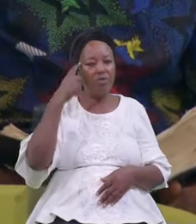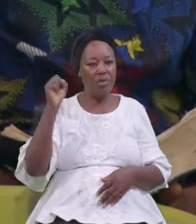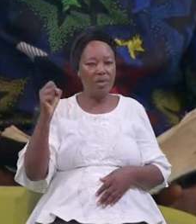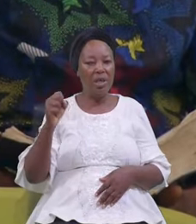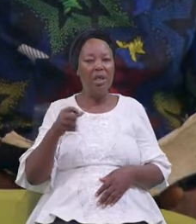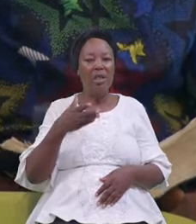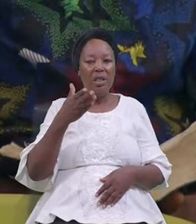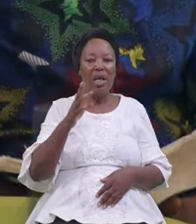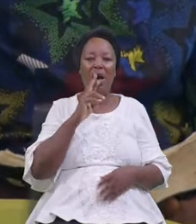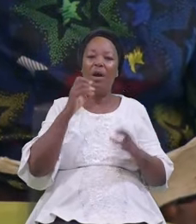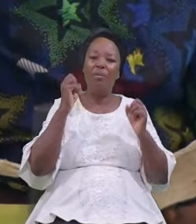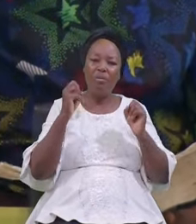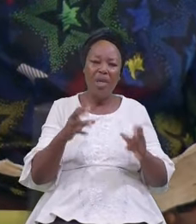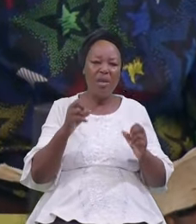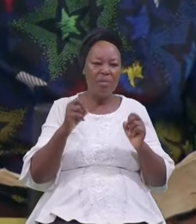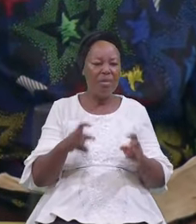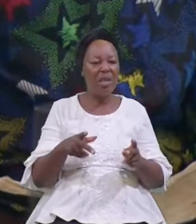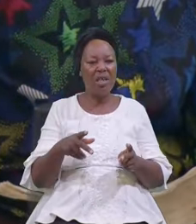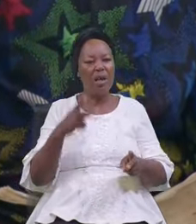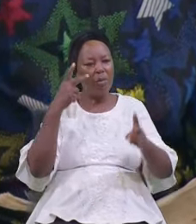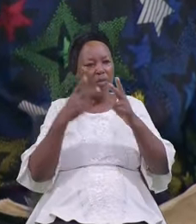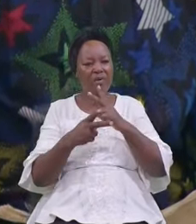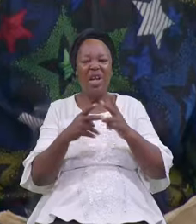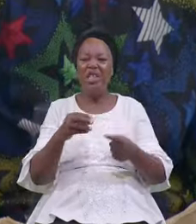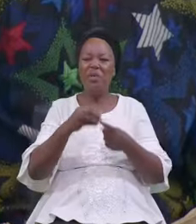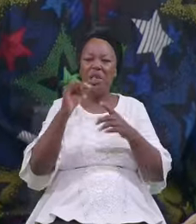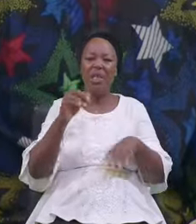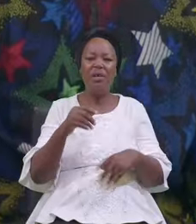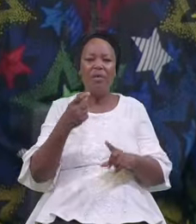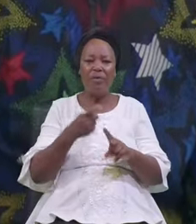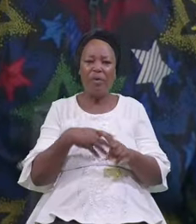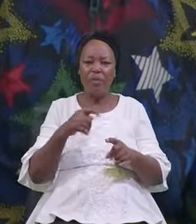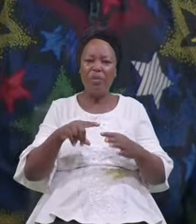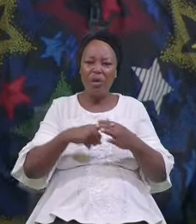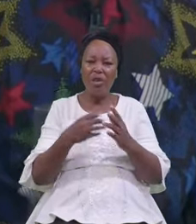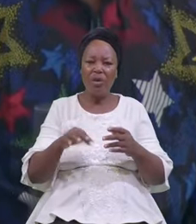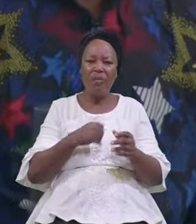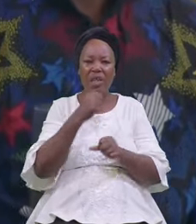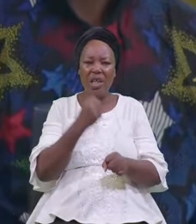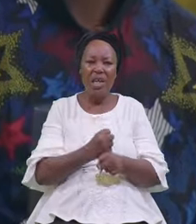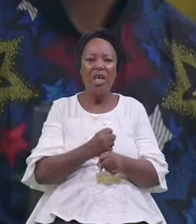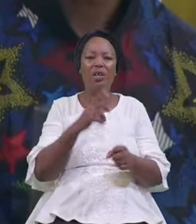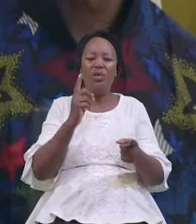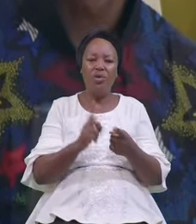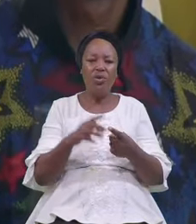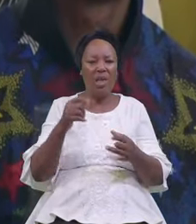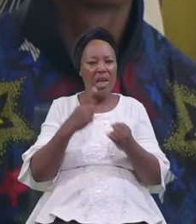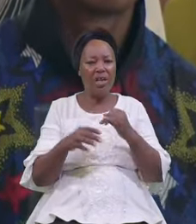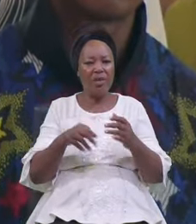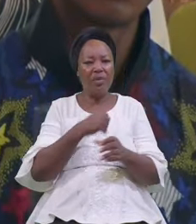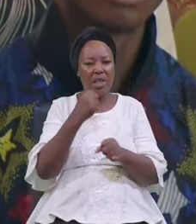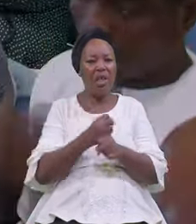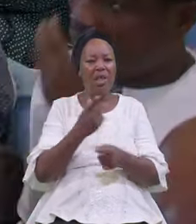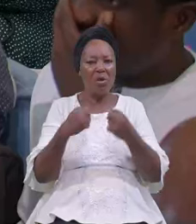prophets, especially, you know, at the beginning of the year, from the end of the previous year to the beginning of the year, they come up prophecy,